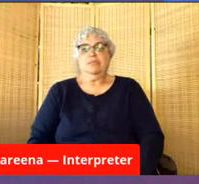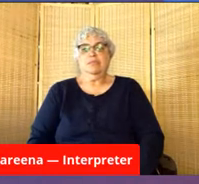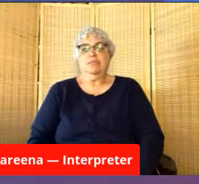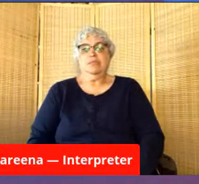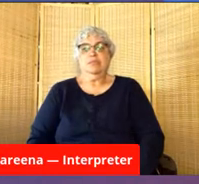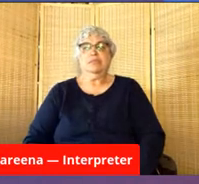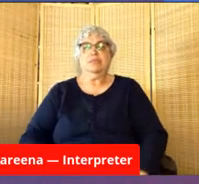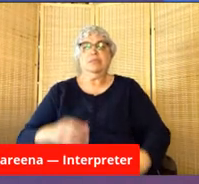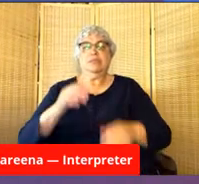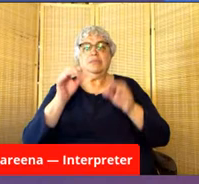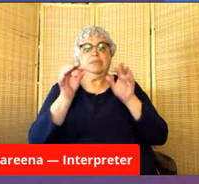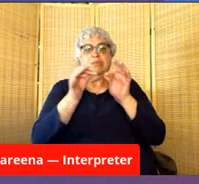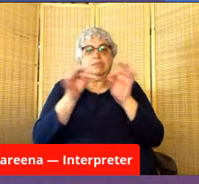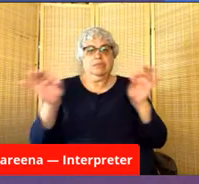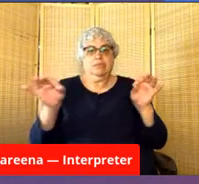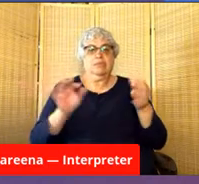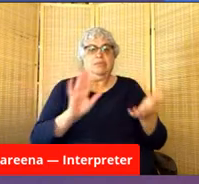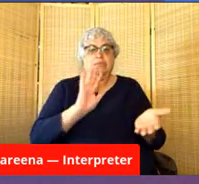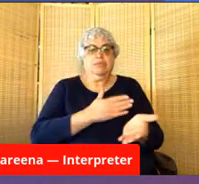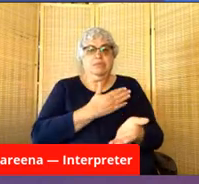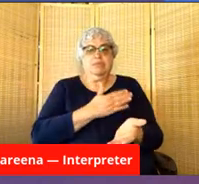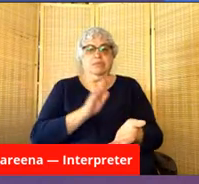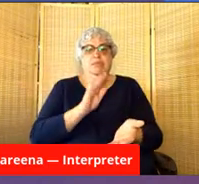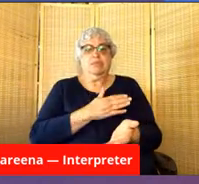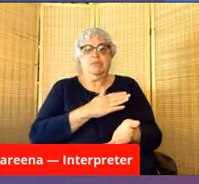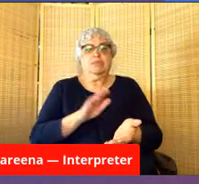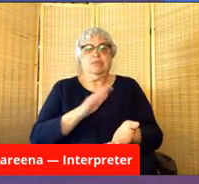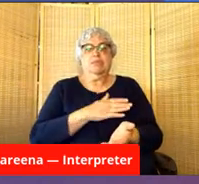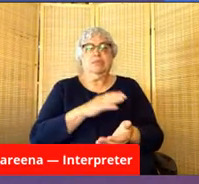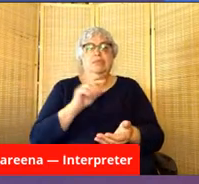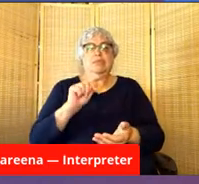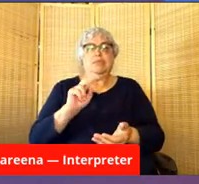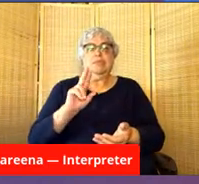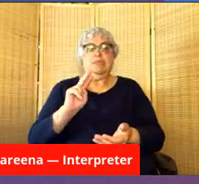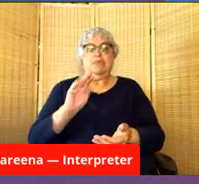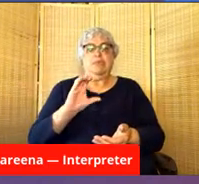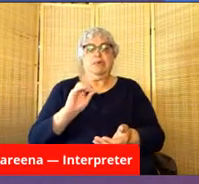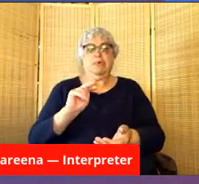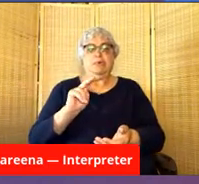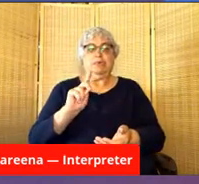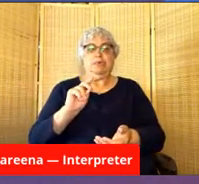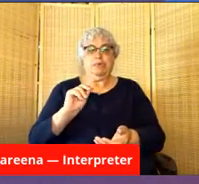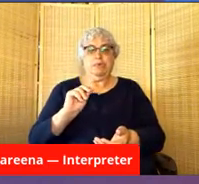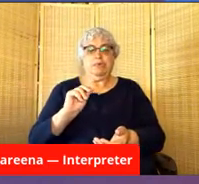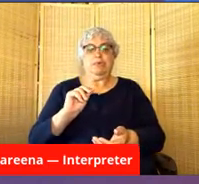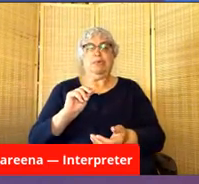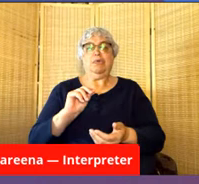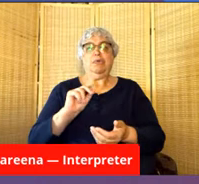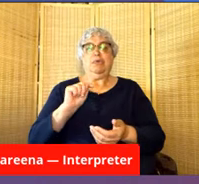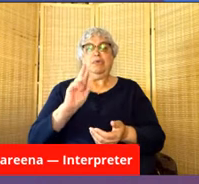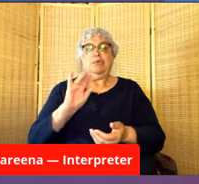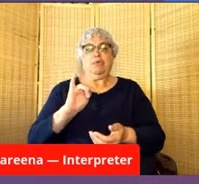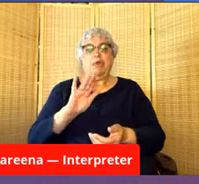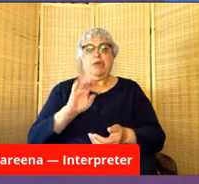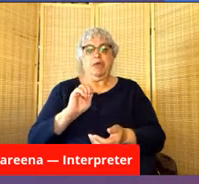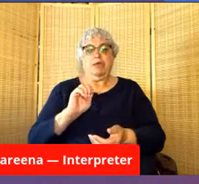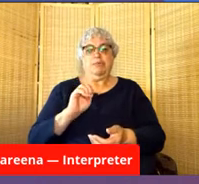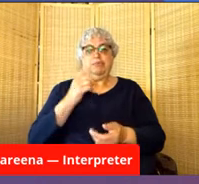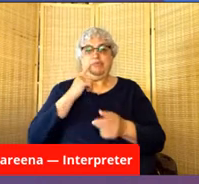The phrases of this lullaby of the Nakundu tribe of Africa has a very irregular phrase